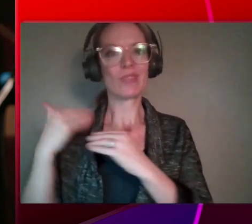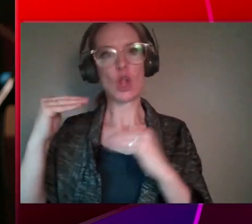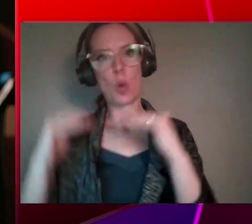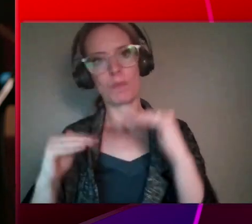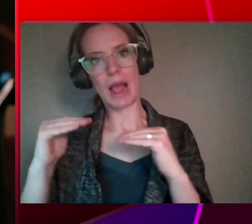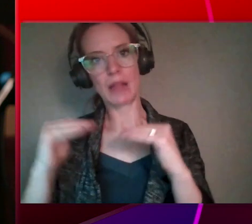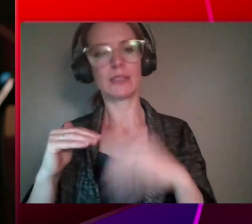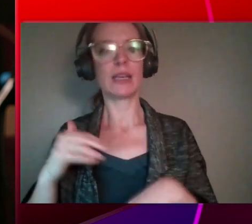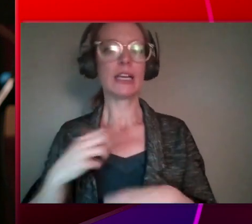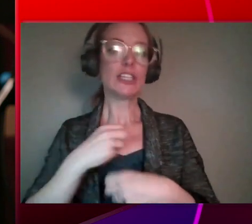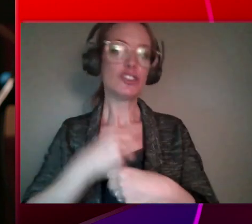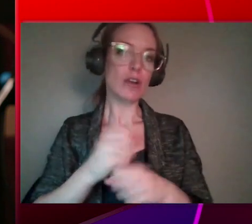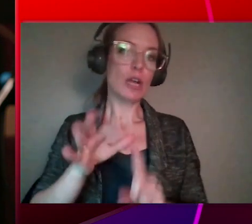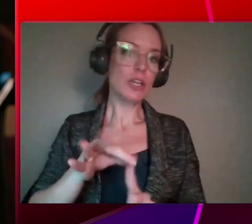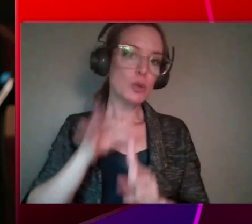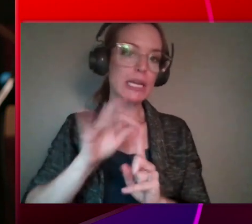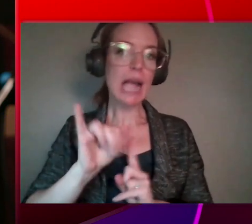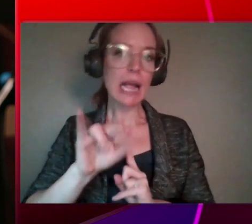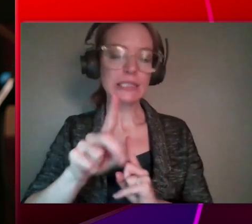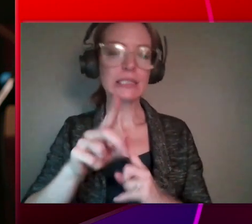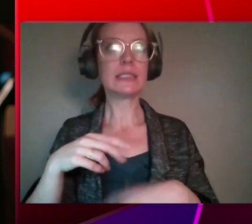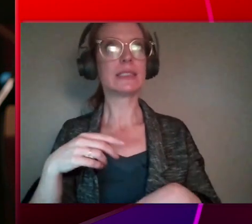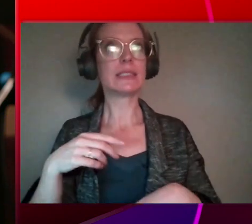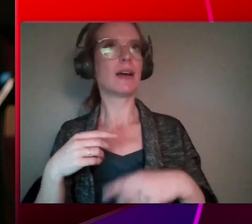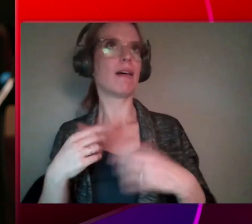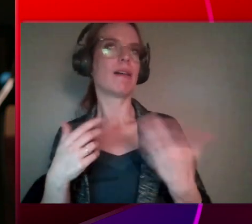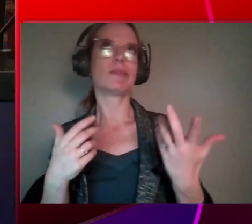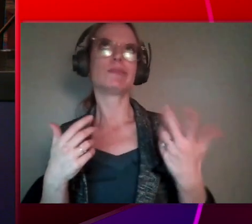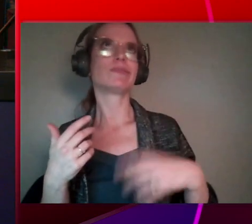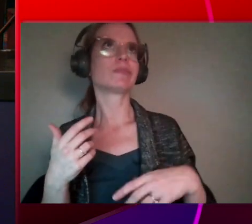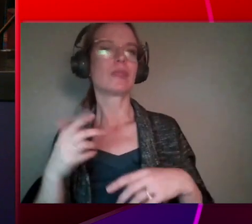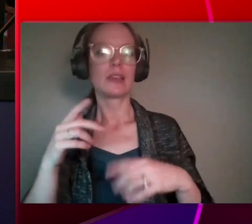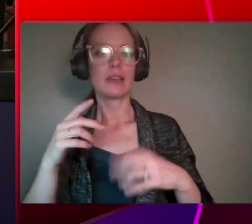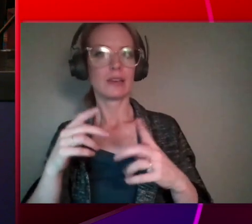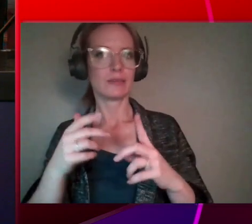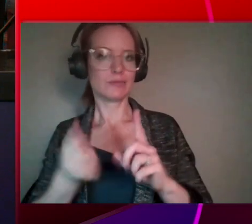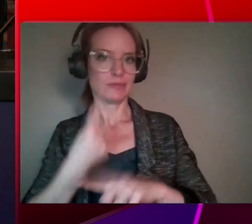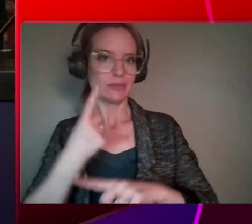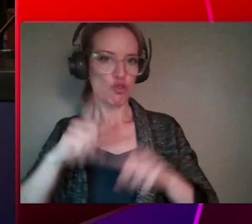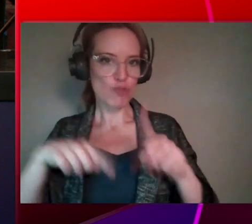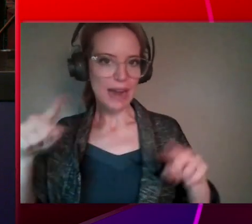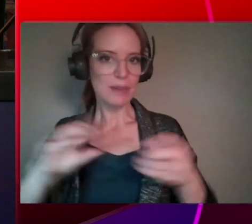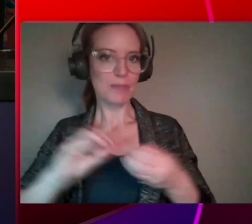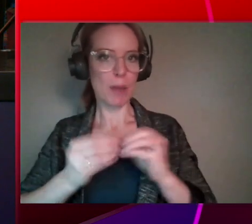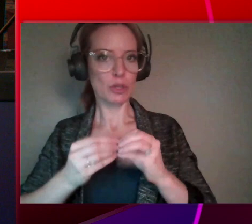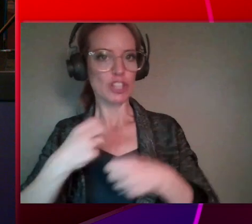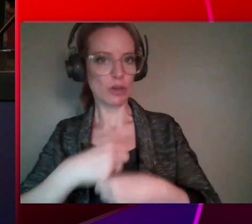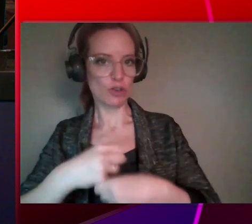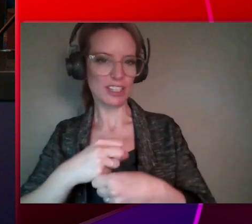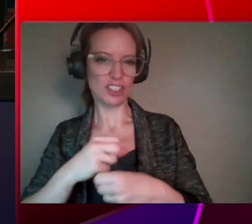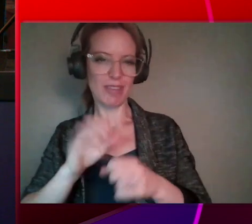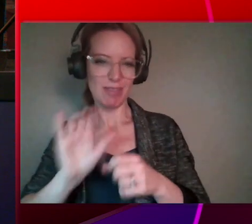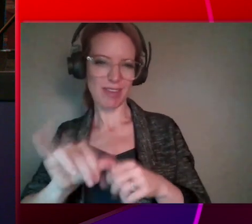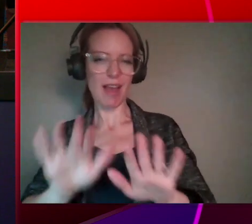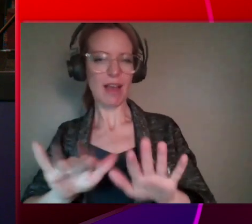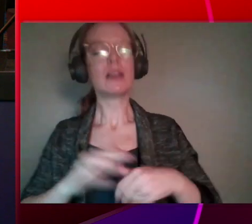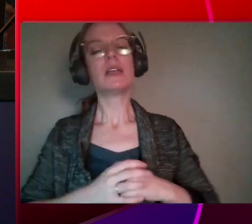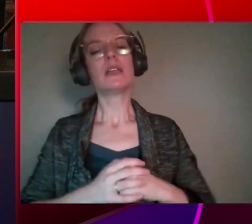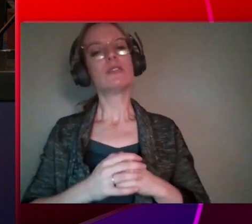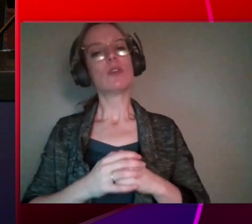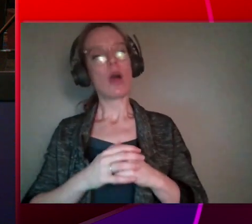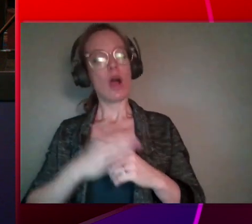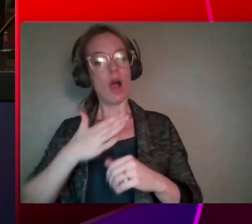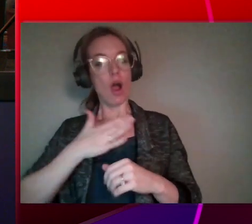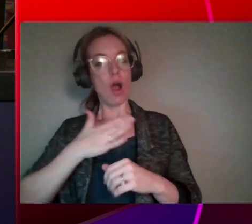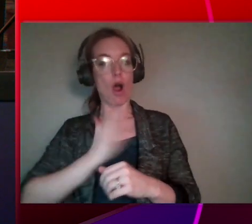generating unique IDs, things like random number generation, et cetera. So the work that we've done in the Java